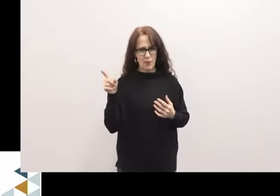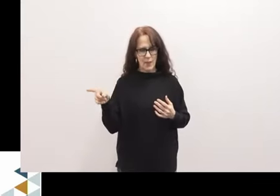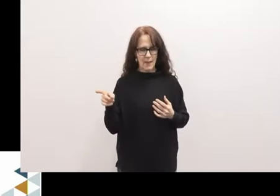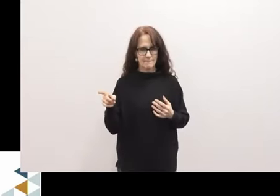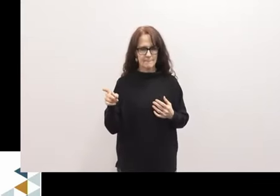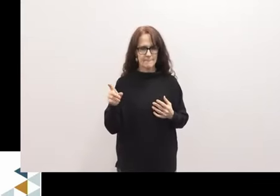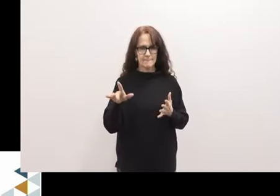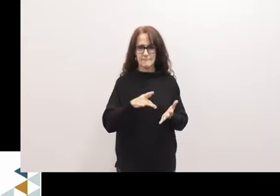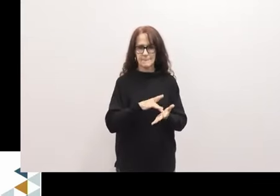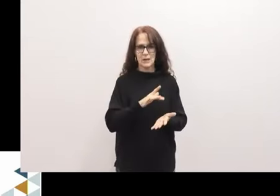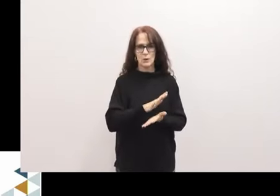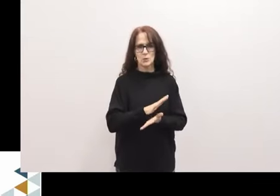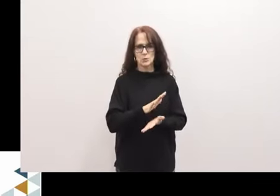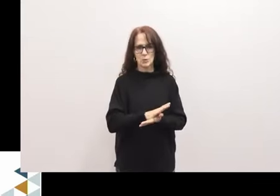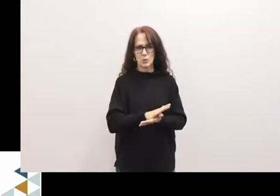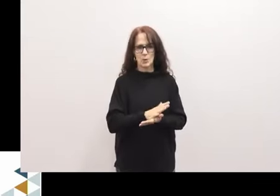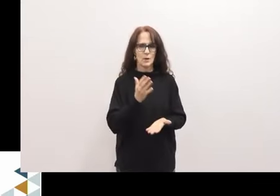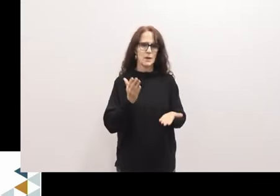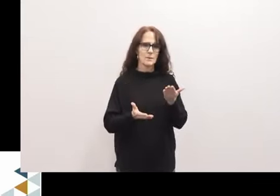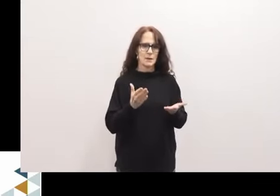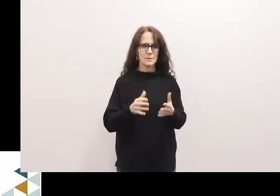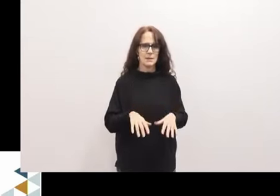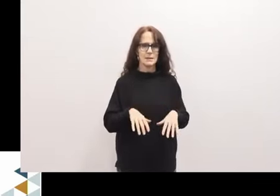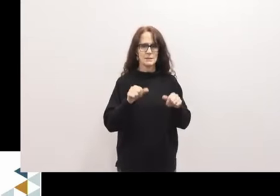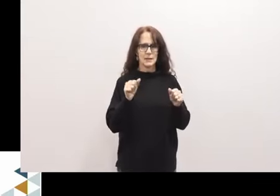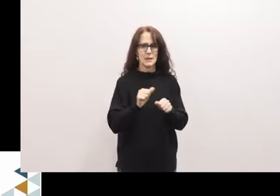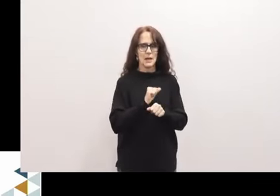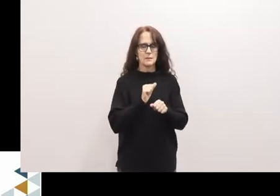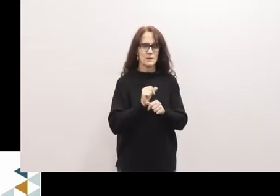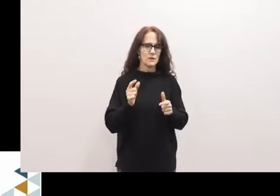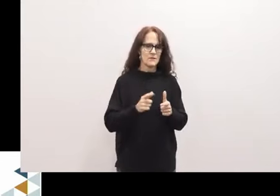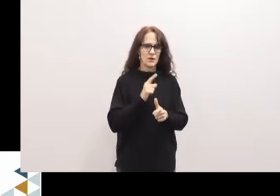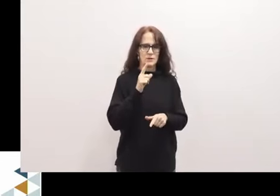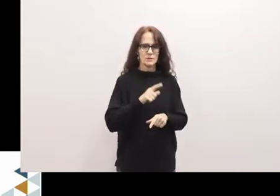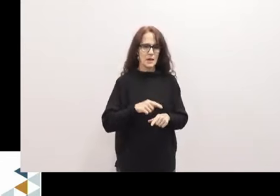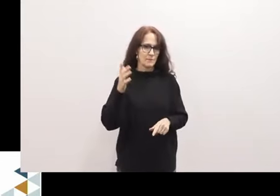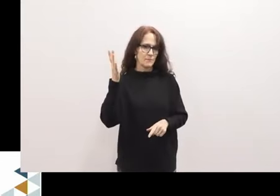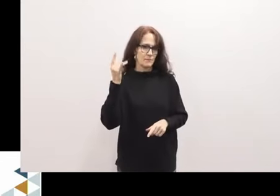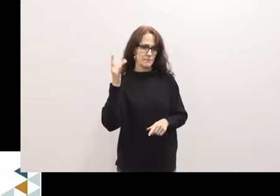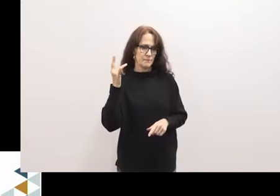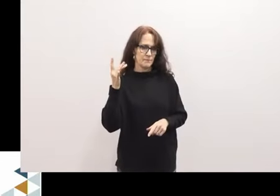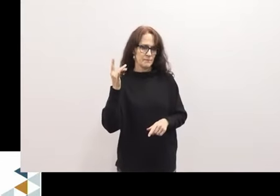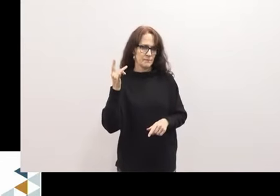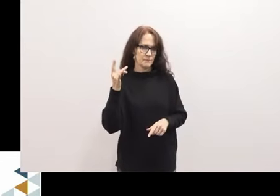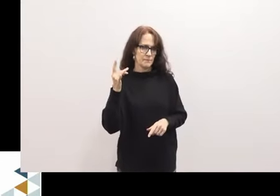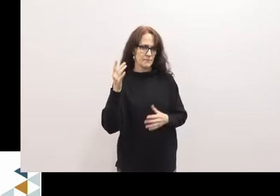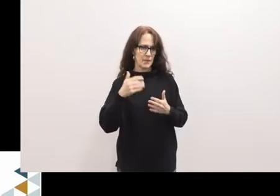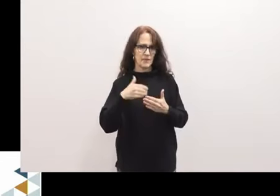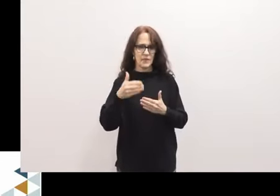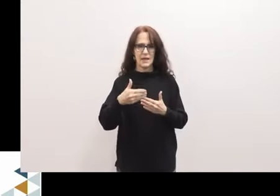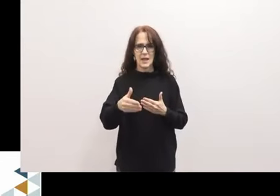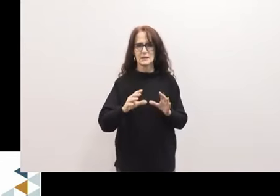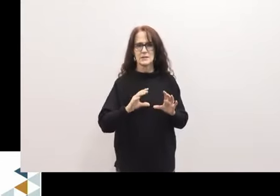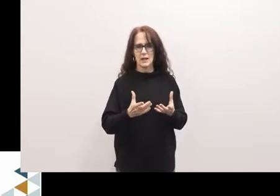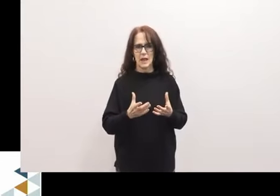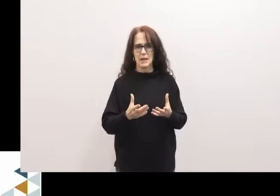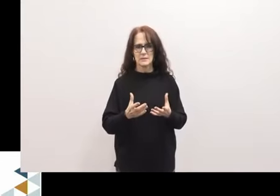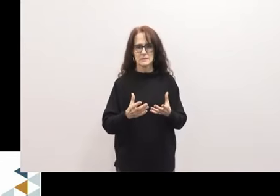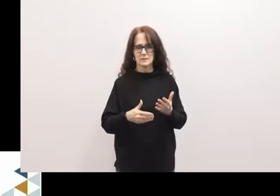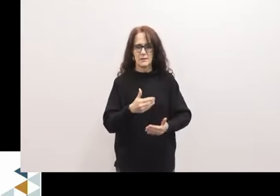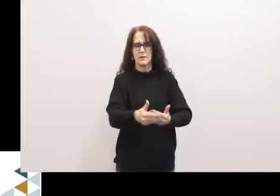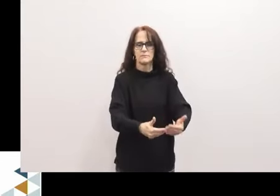in middle school. So they may be taking algebra for the first time because that is the next course in their